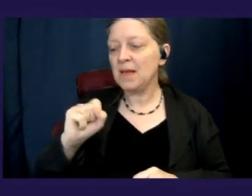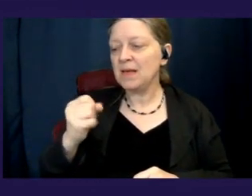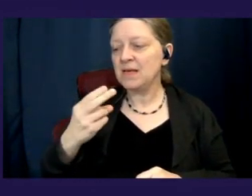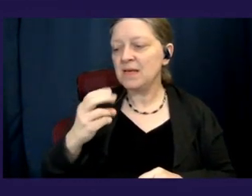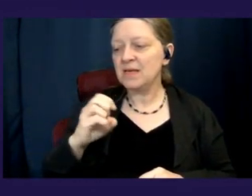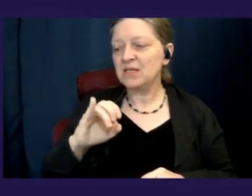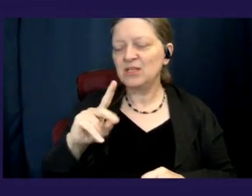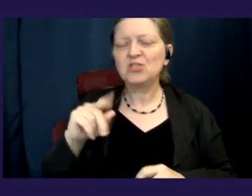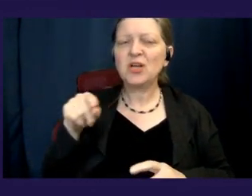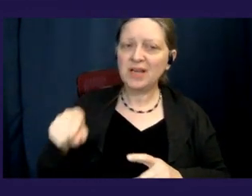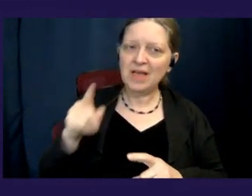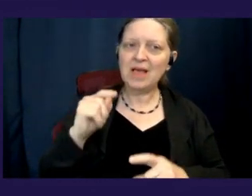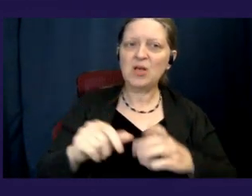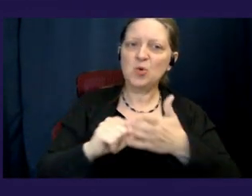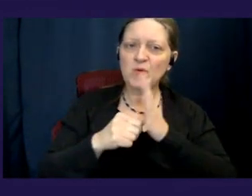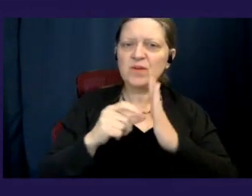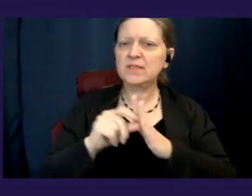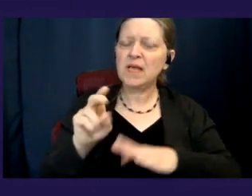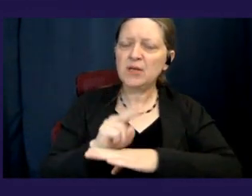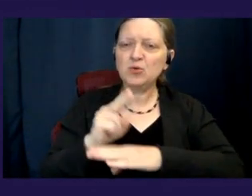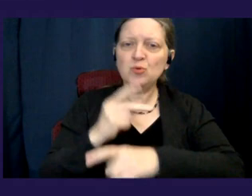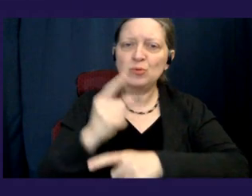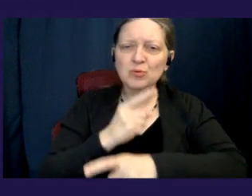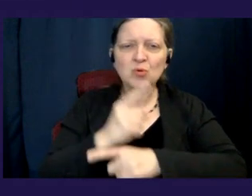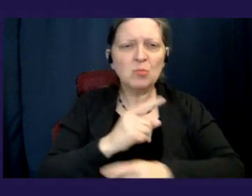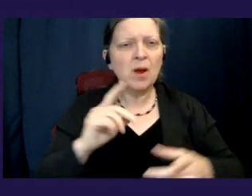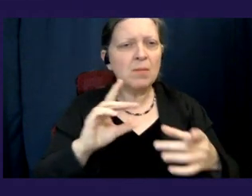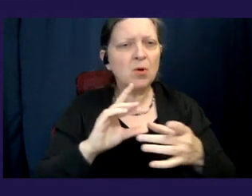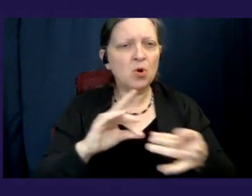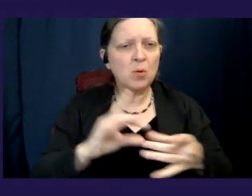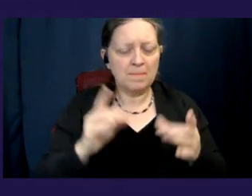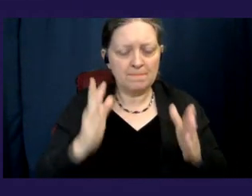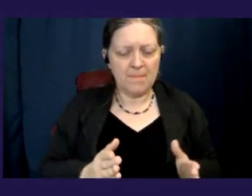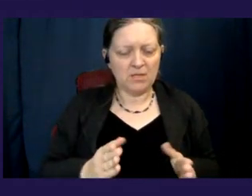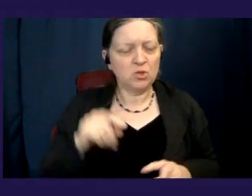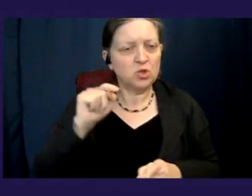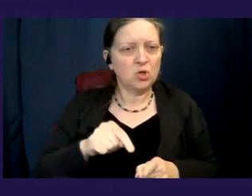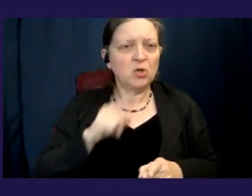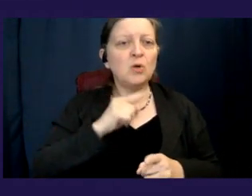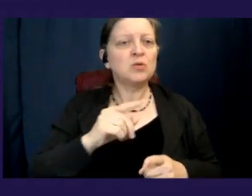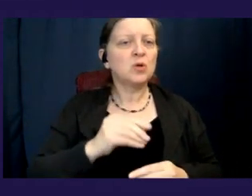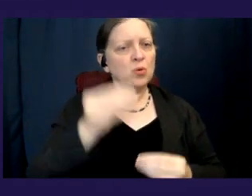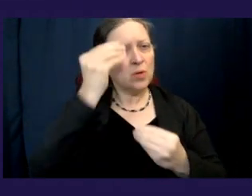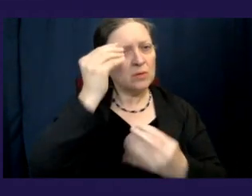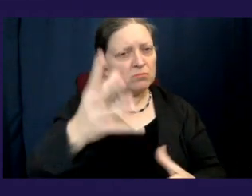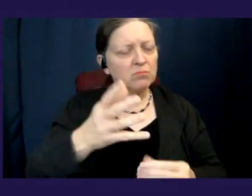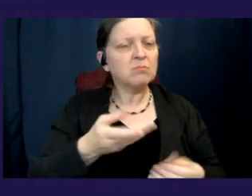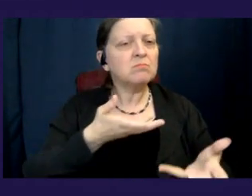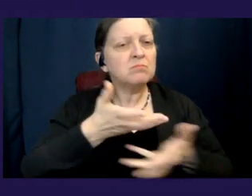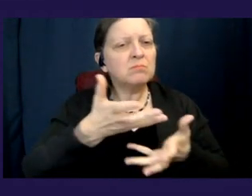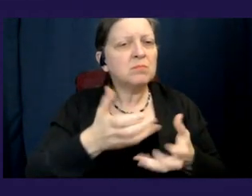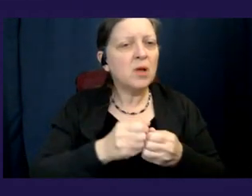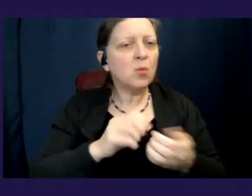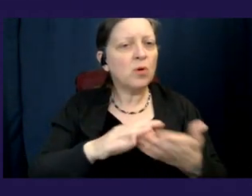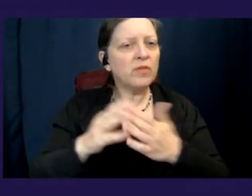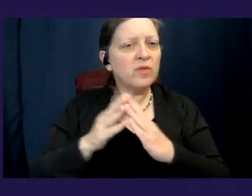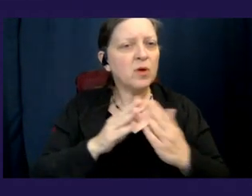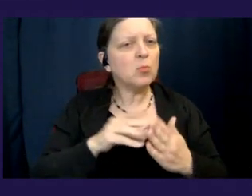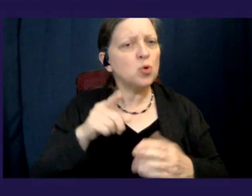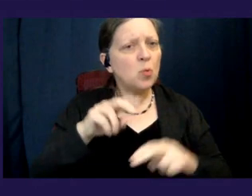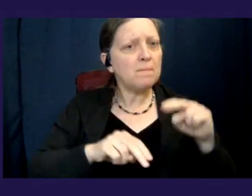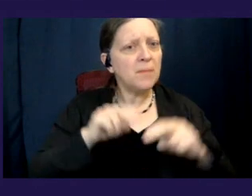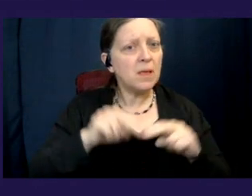to the community, that you're building that over time. And all of these, I'm interested in hearing you reflect about how do you do these